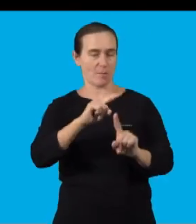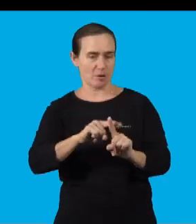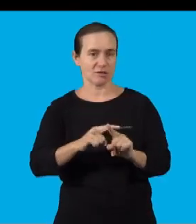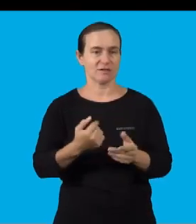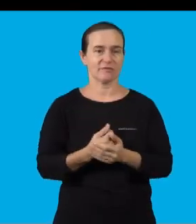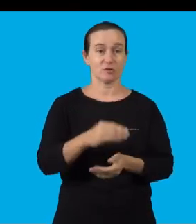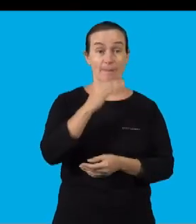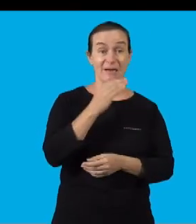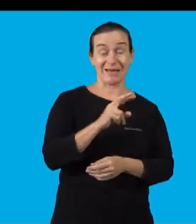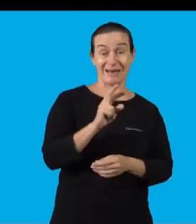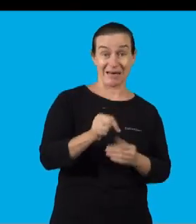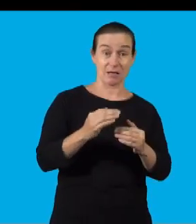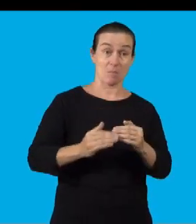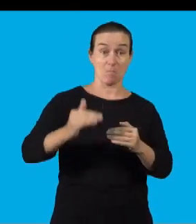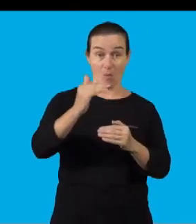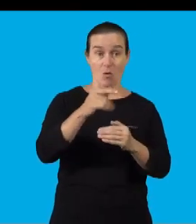than